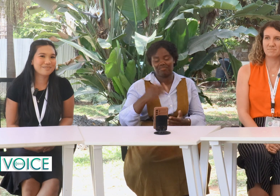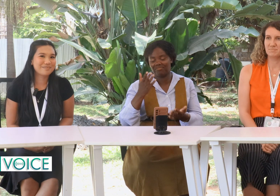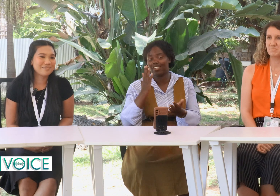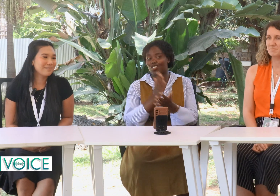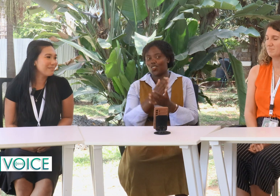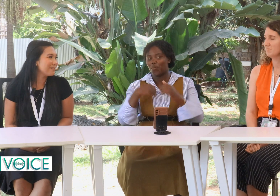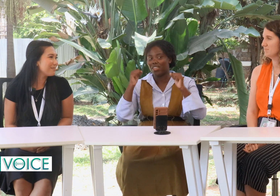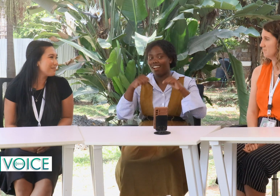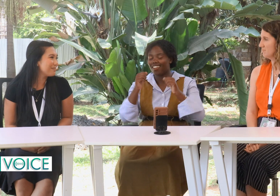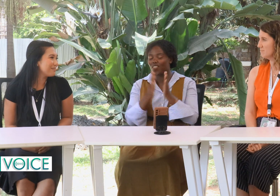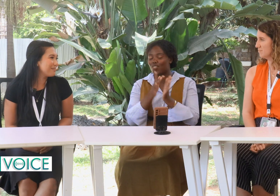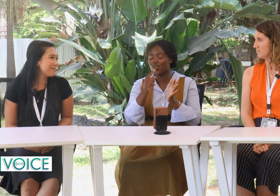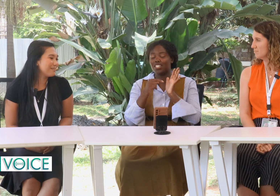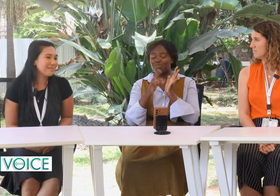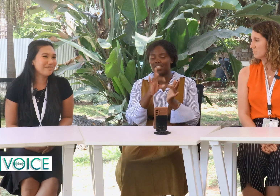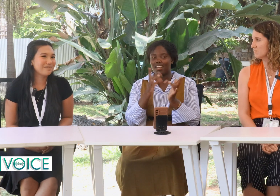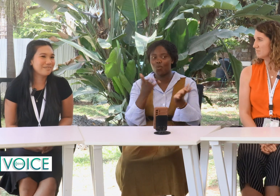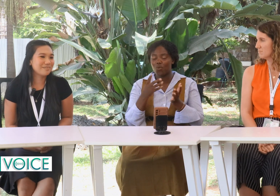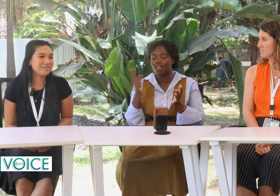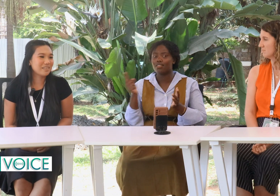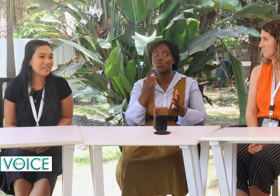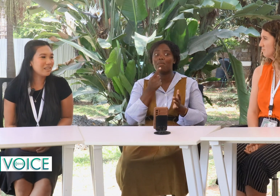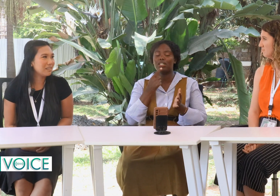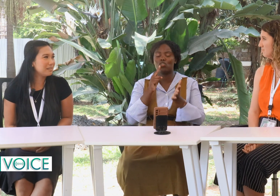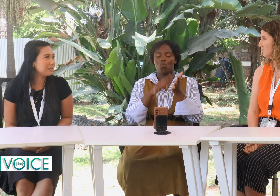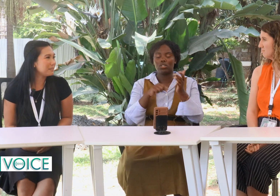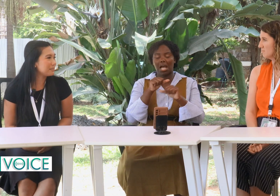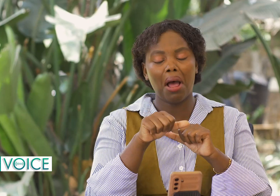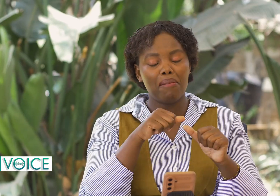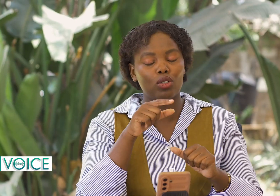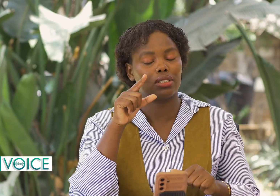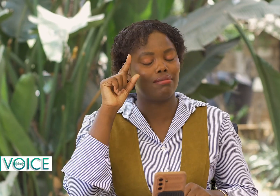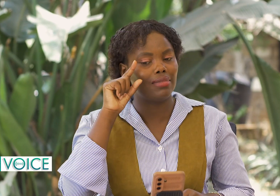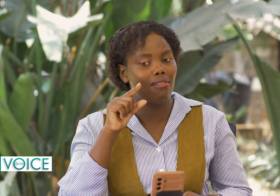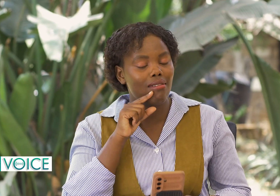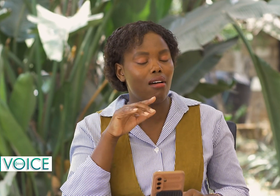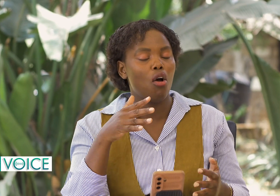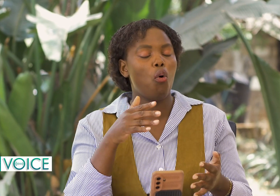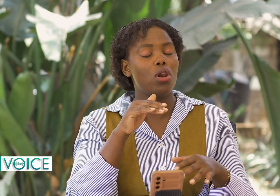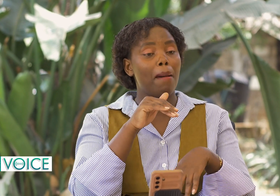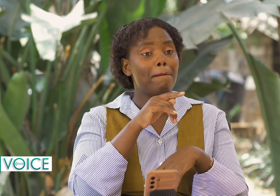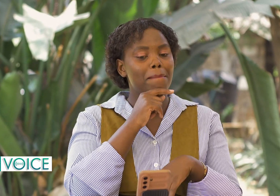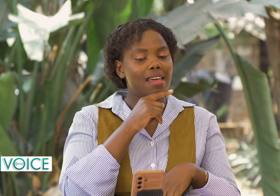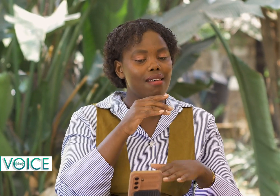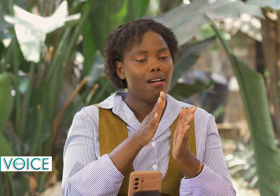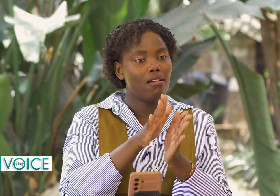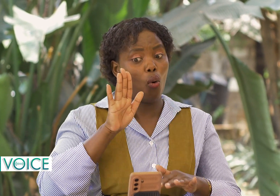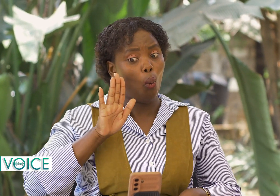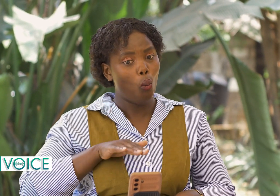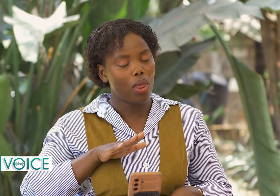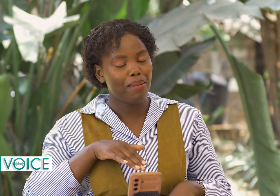I agree with you and what both of you have said on how it affects women